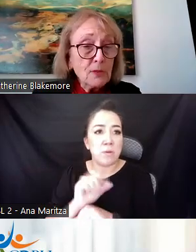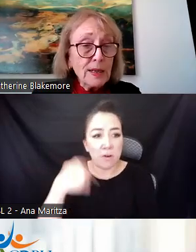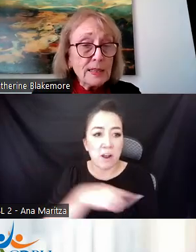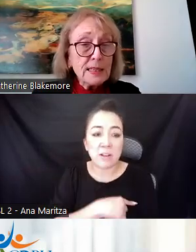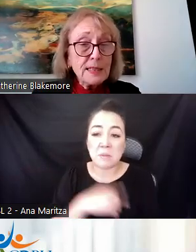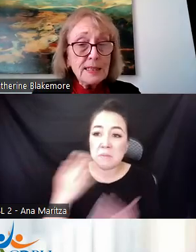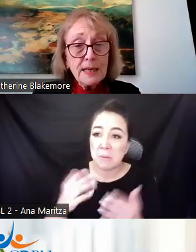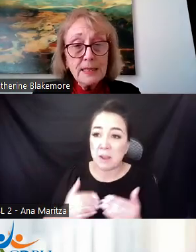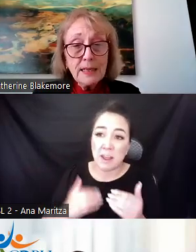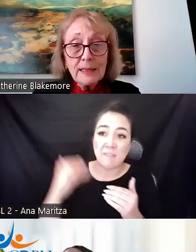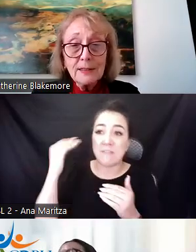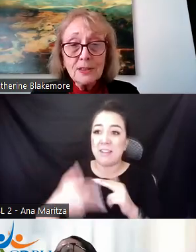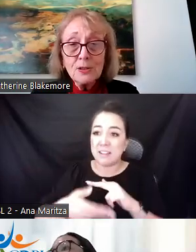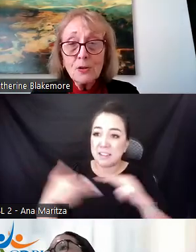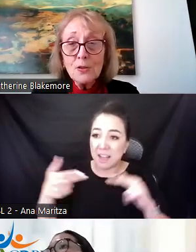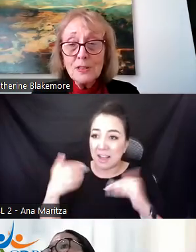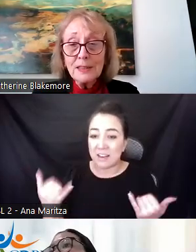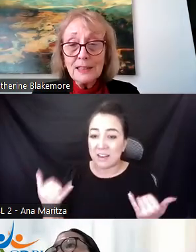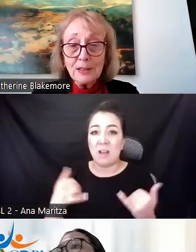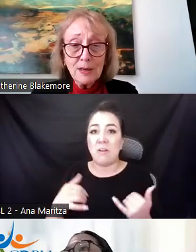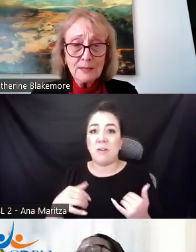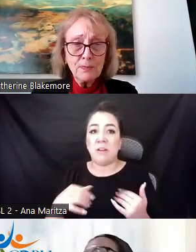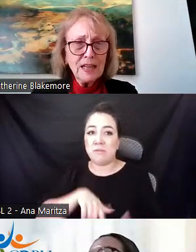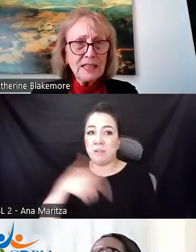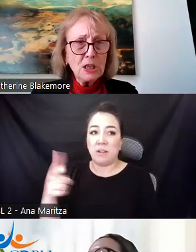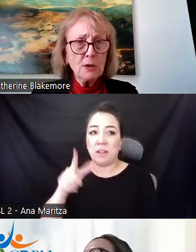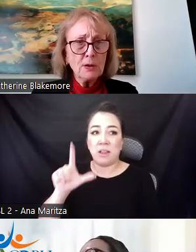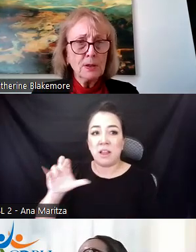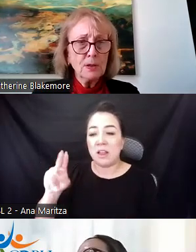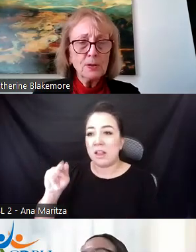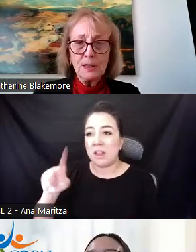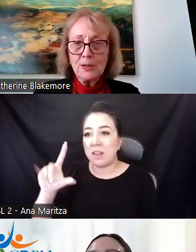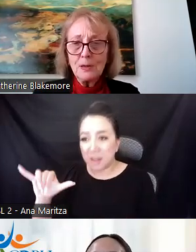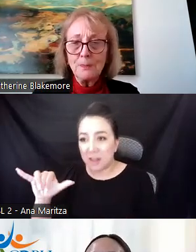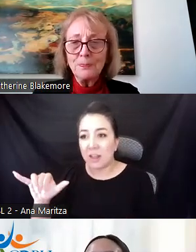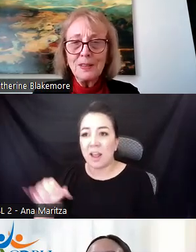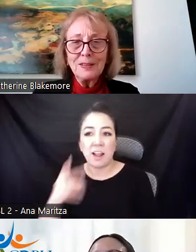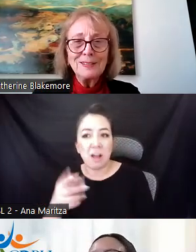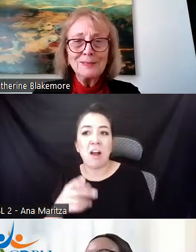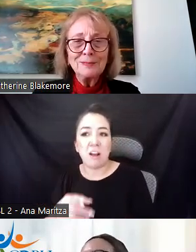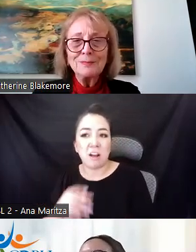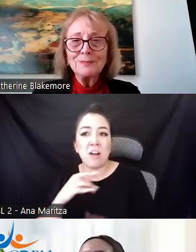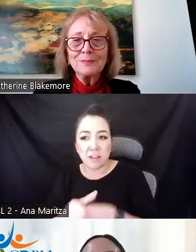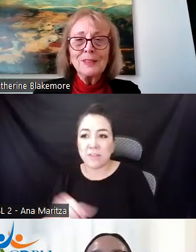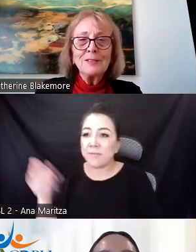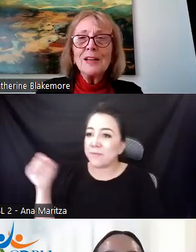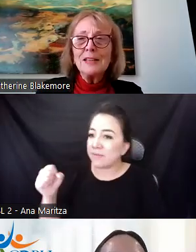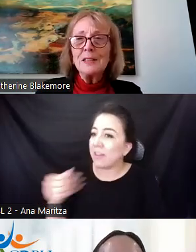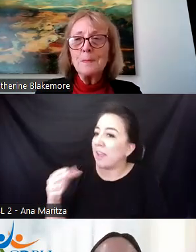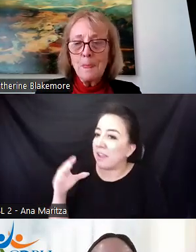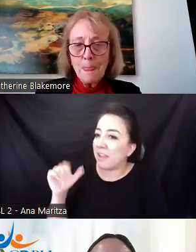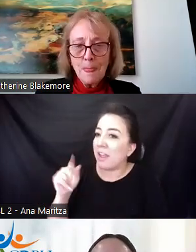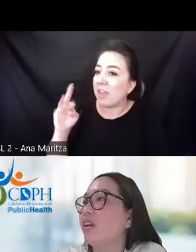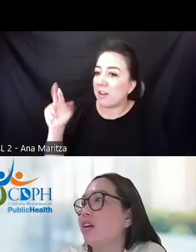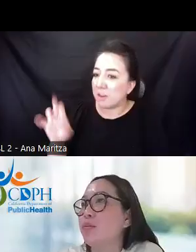can advance the slide deck and turn it over to Lindley, who I think I saw earlier. So I'm on. Thank you, Catherine. Great. Good